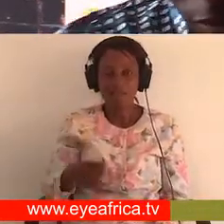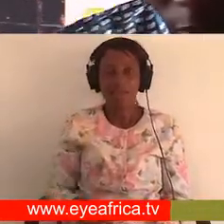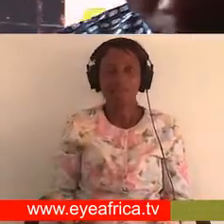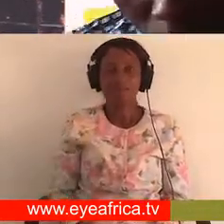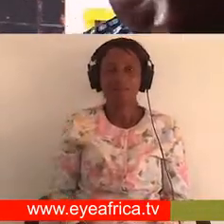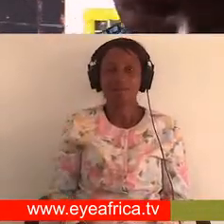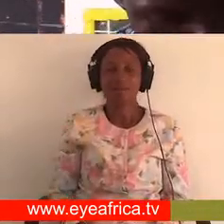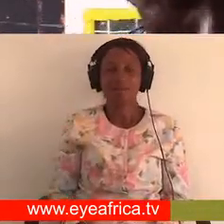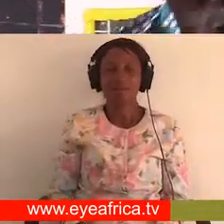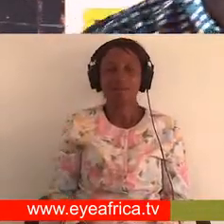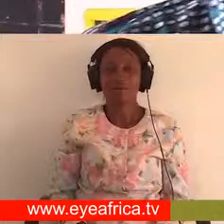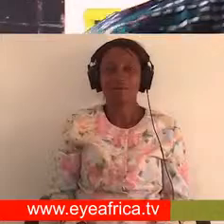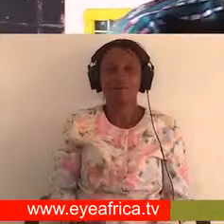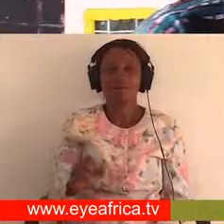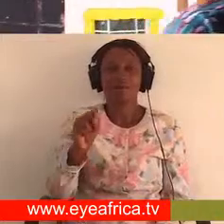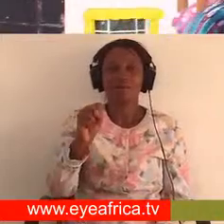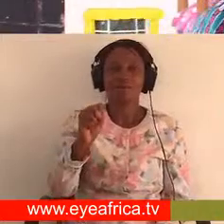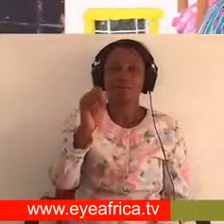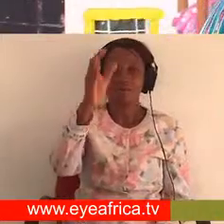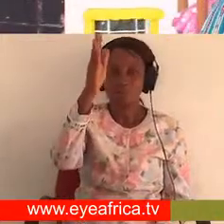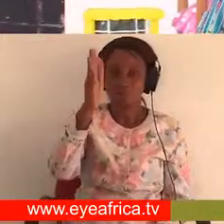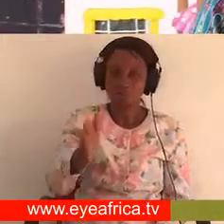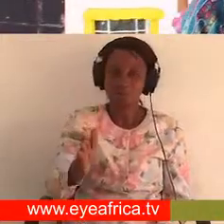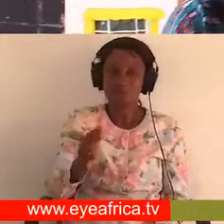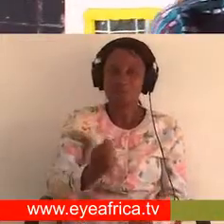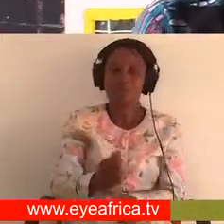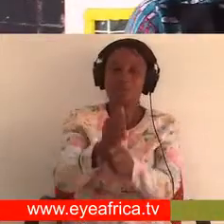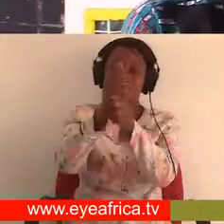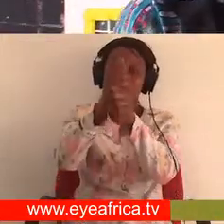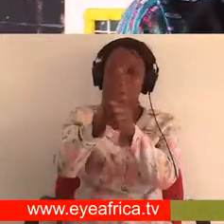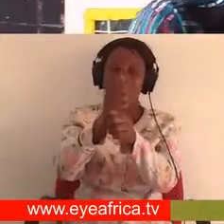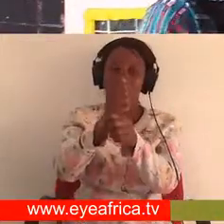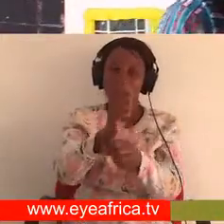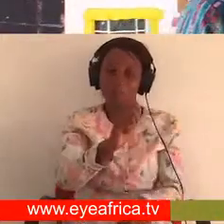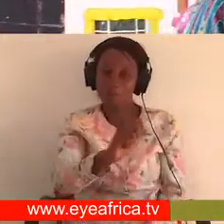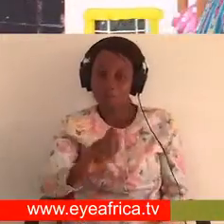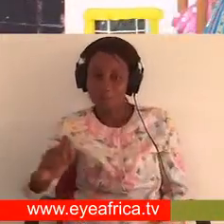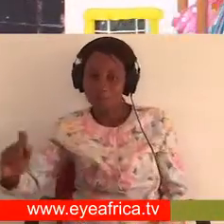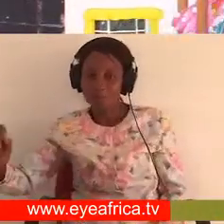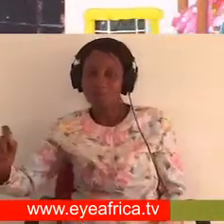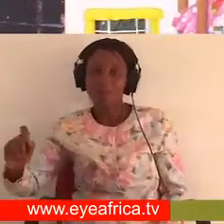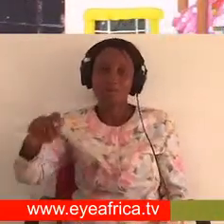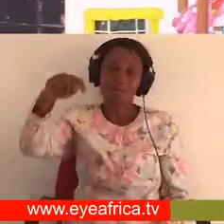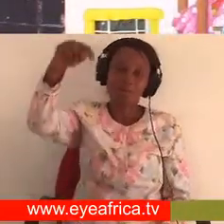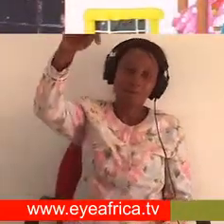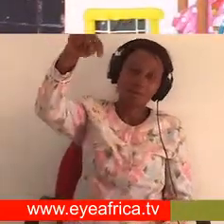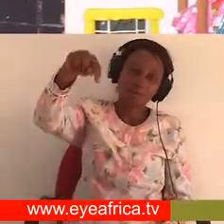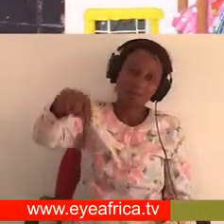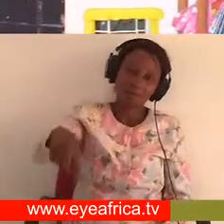again, we should be able to write it down.